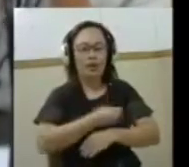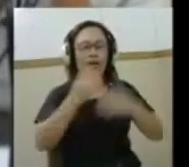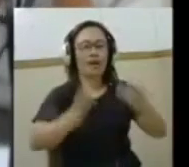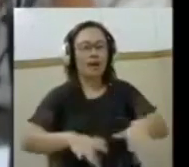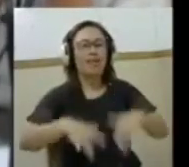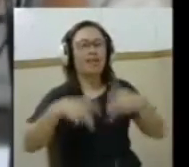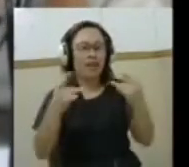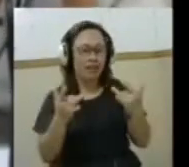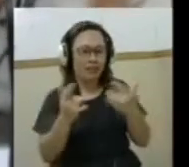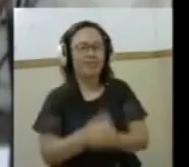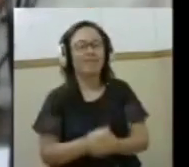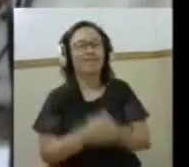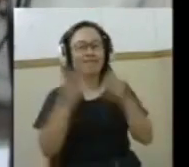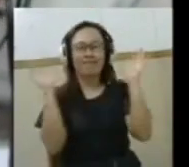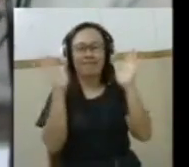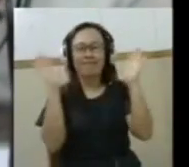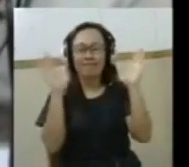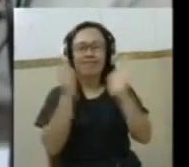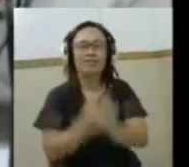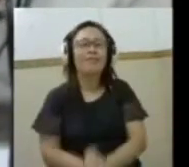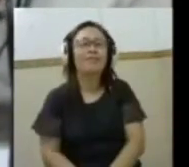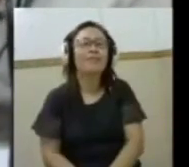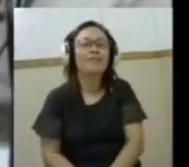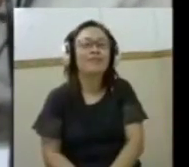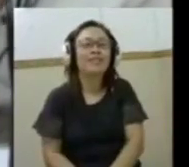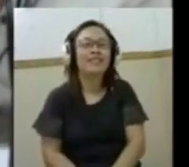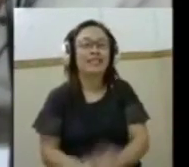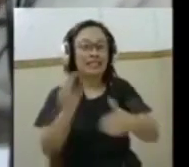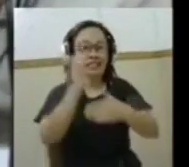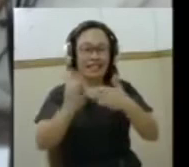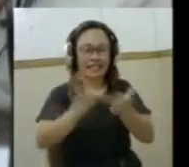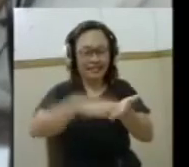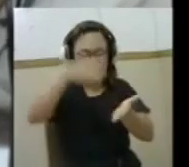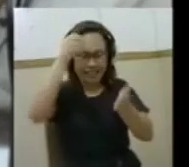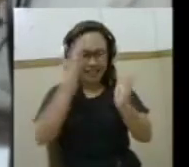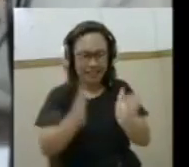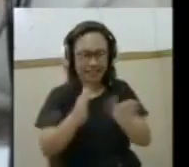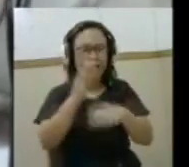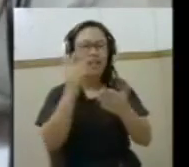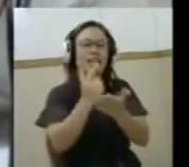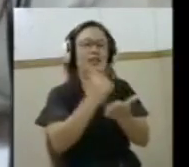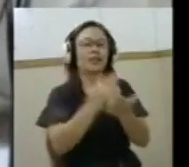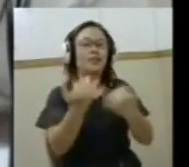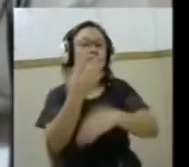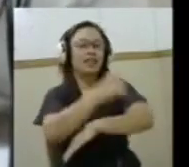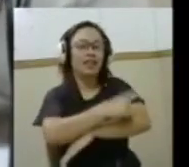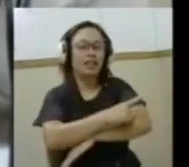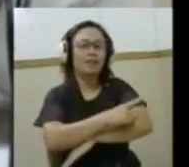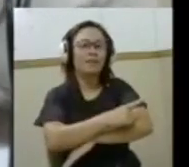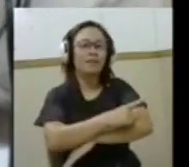that's so amazing. That ends, learners, our lesson for today.